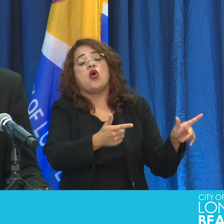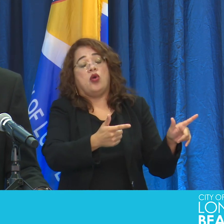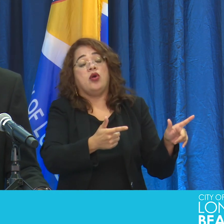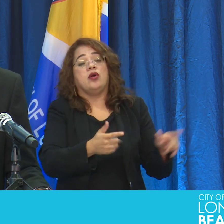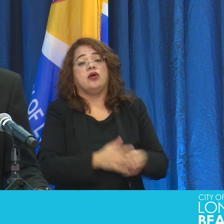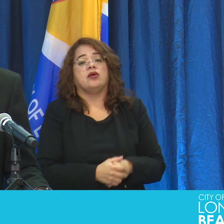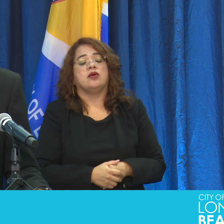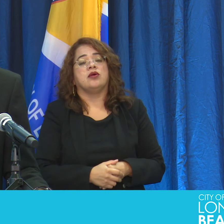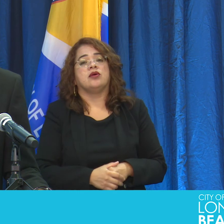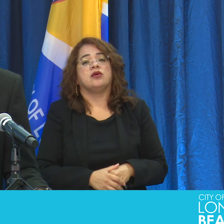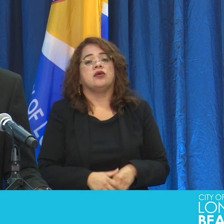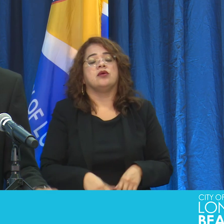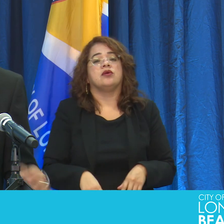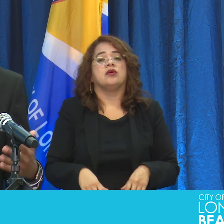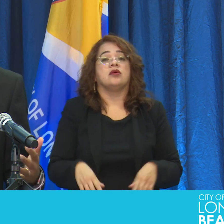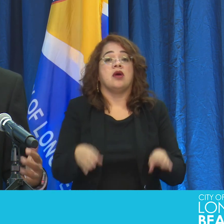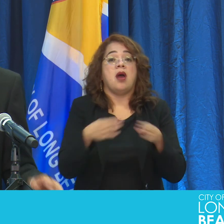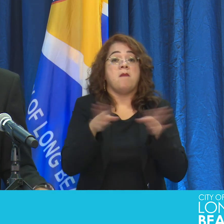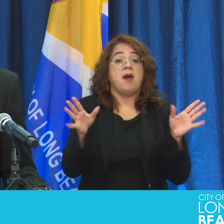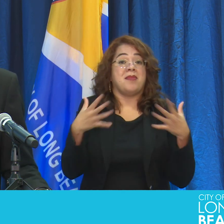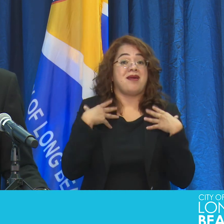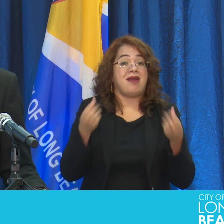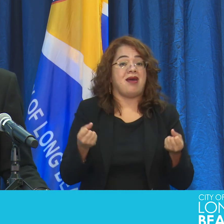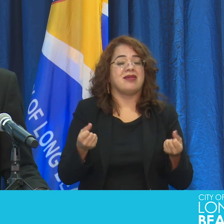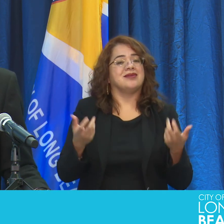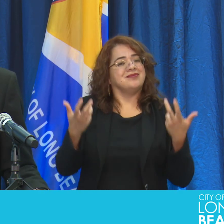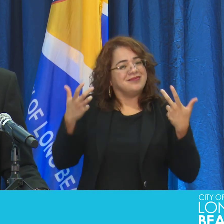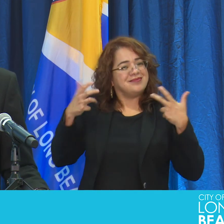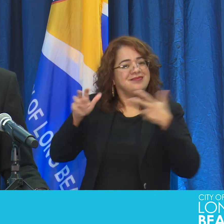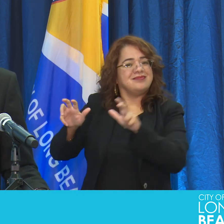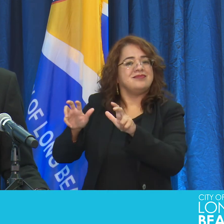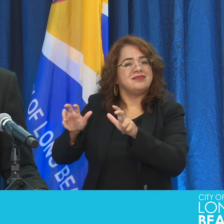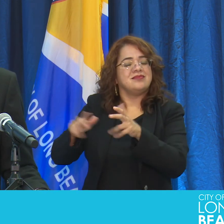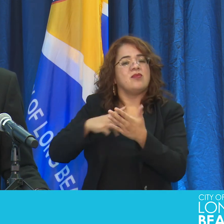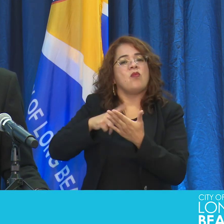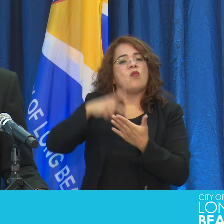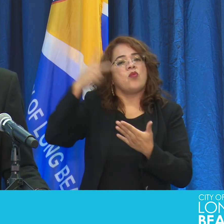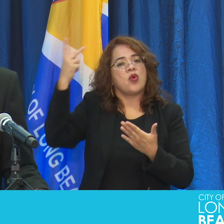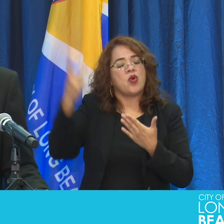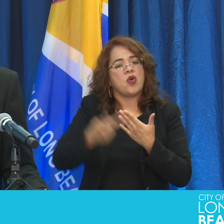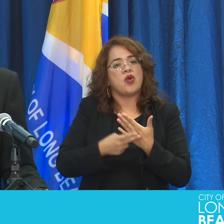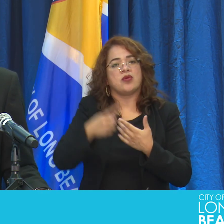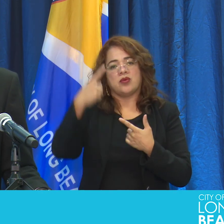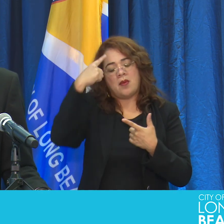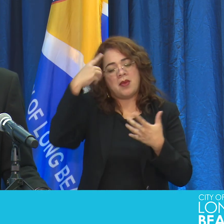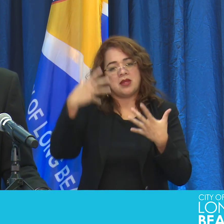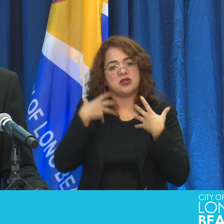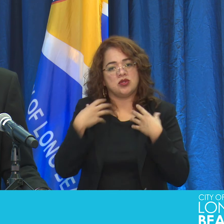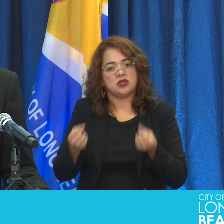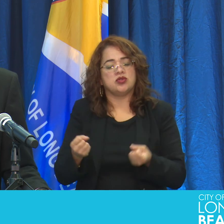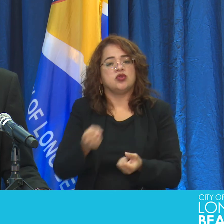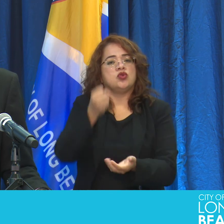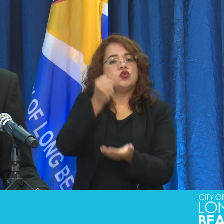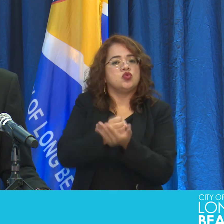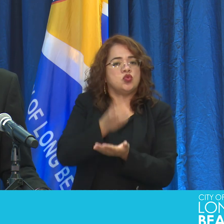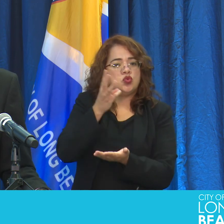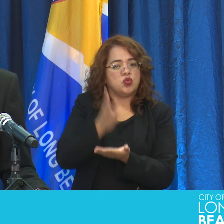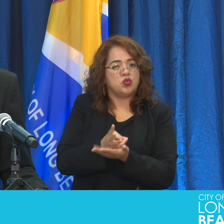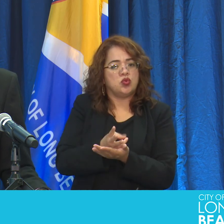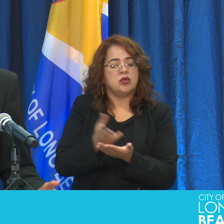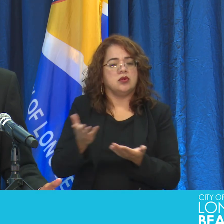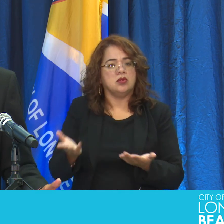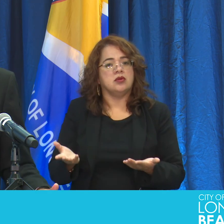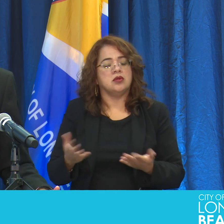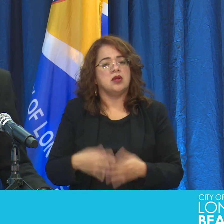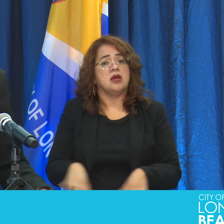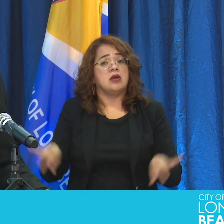course, is public health, reinvestments in programs around mental health, around social work, are